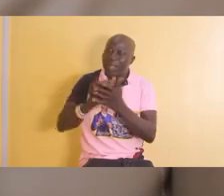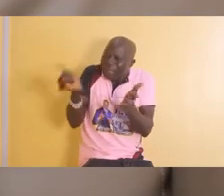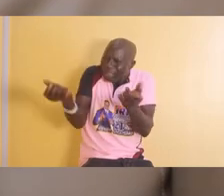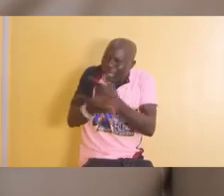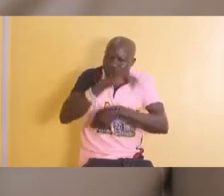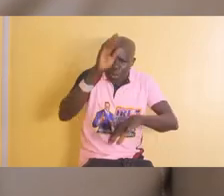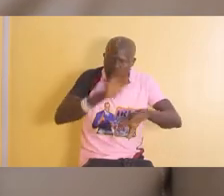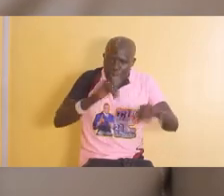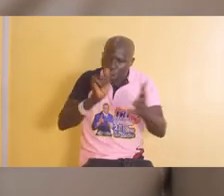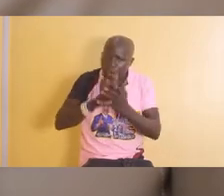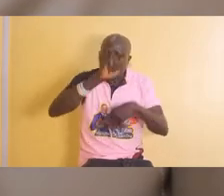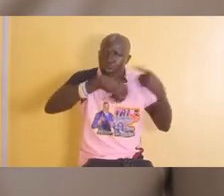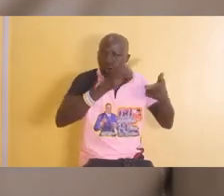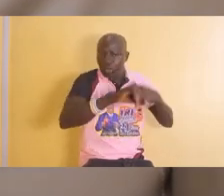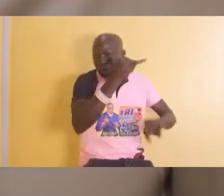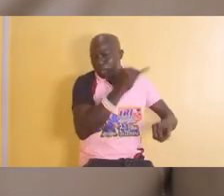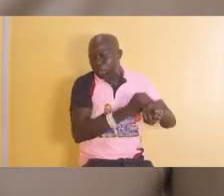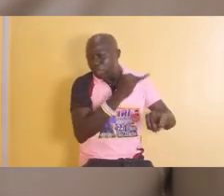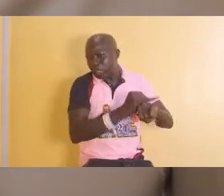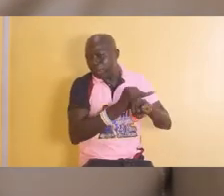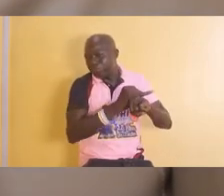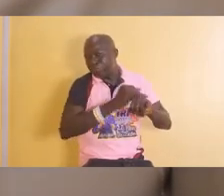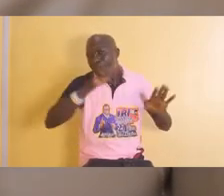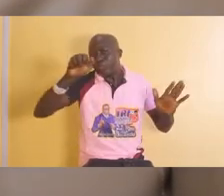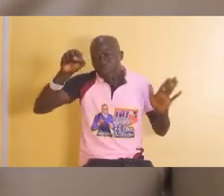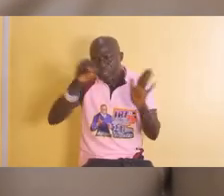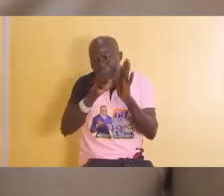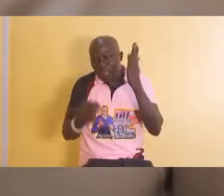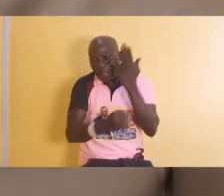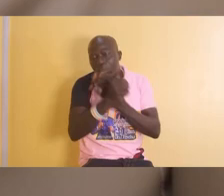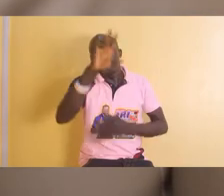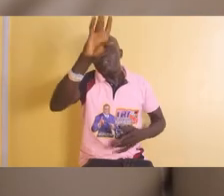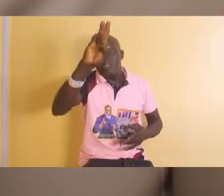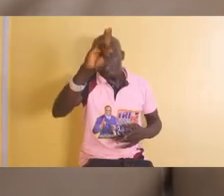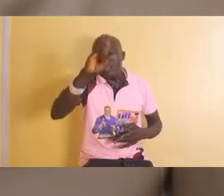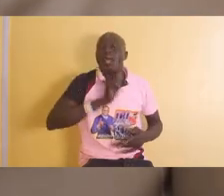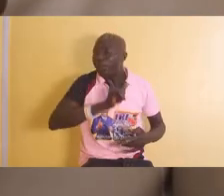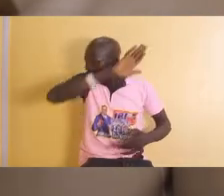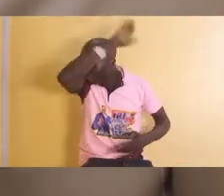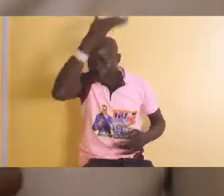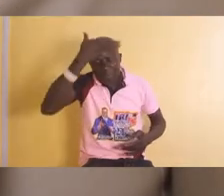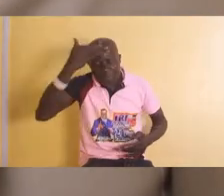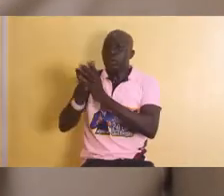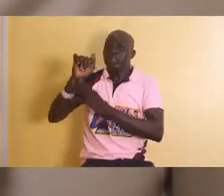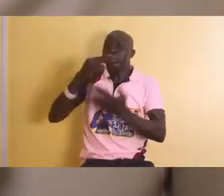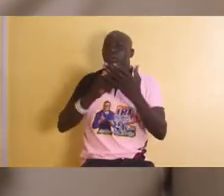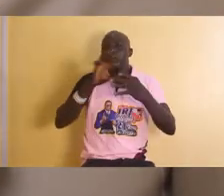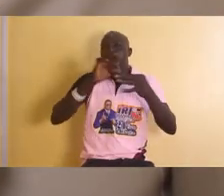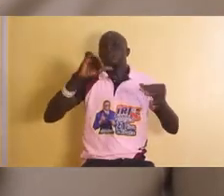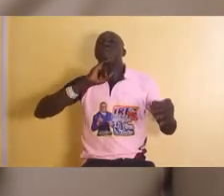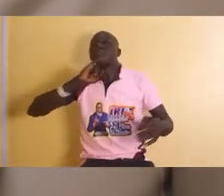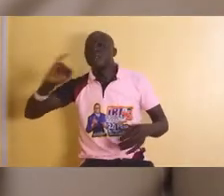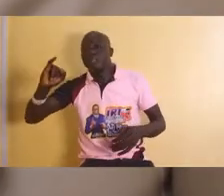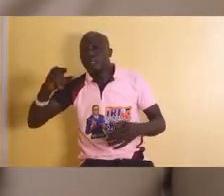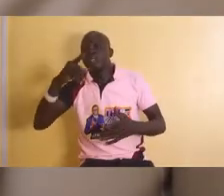to be as our national camp iri agbaye all over the world ni won ti wa nbe they are present one man kan ti Meme manje. Know what Holy Spirit is.